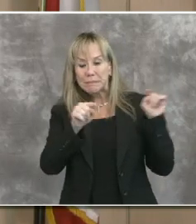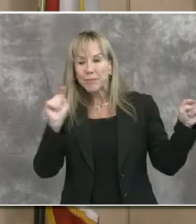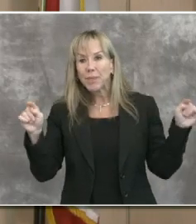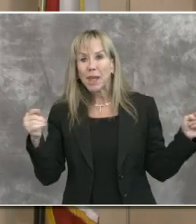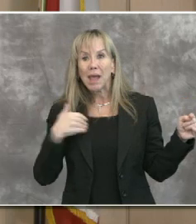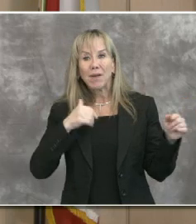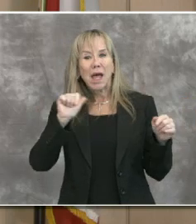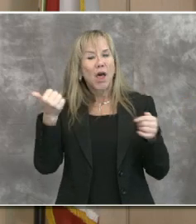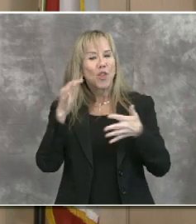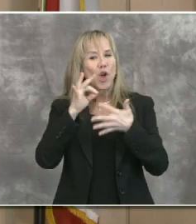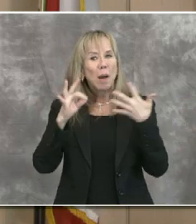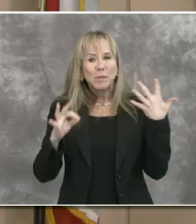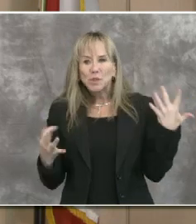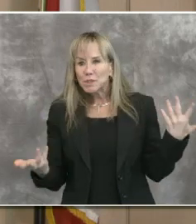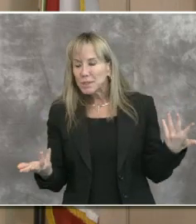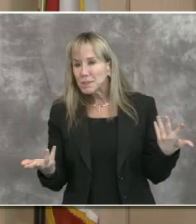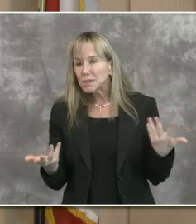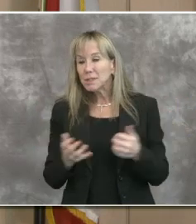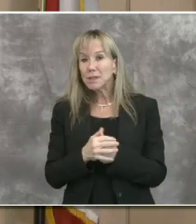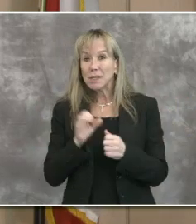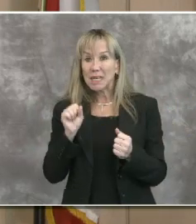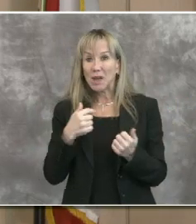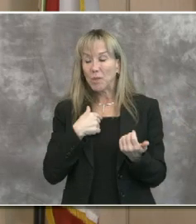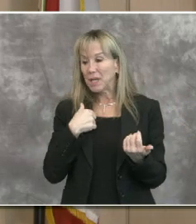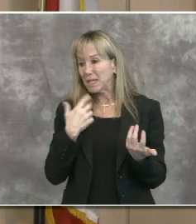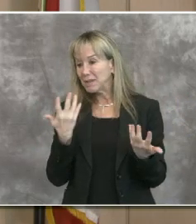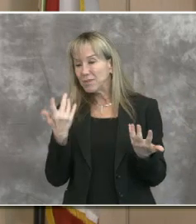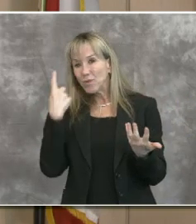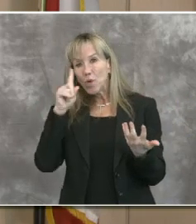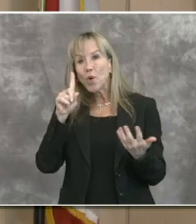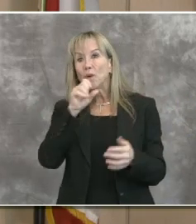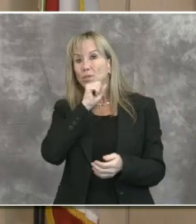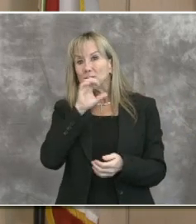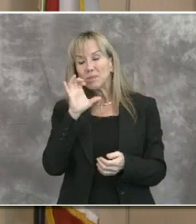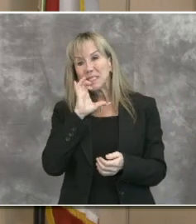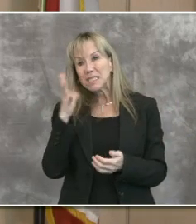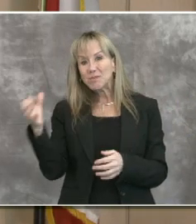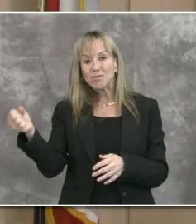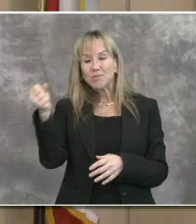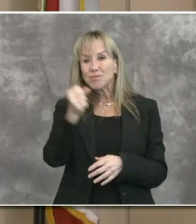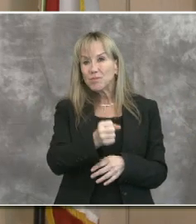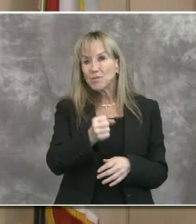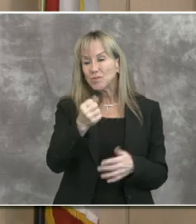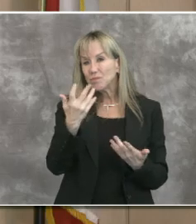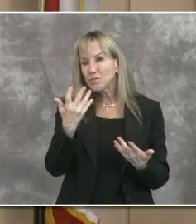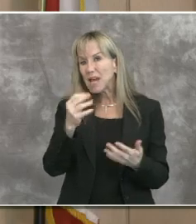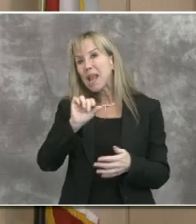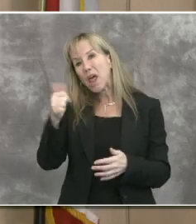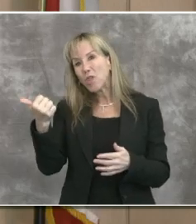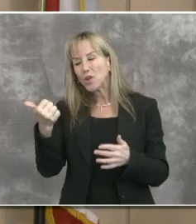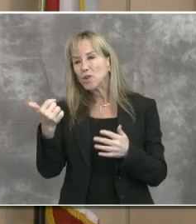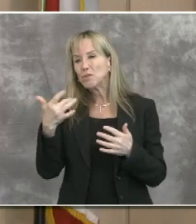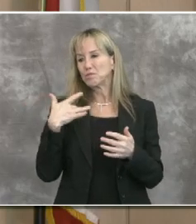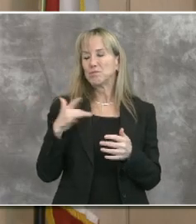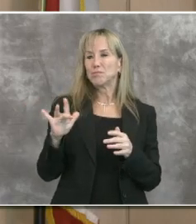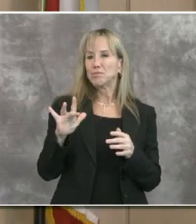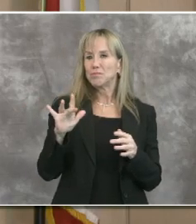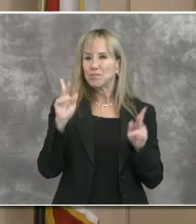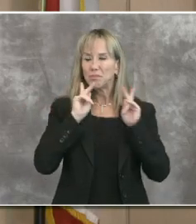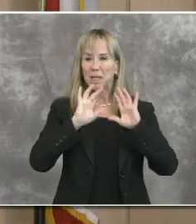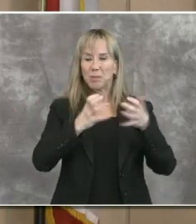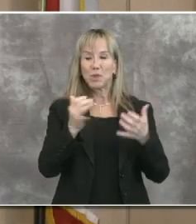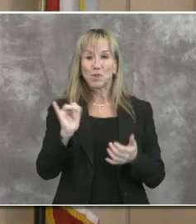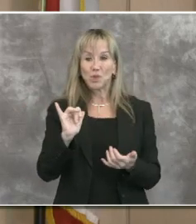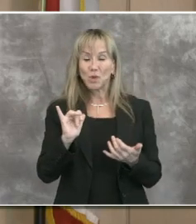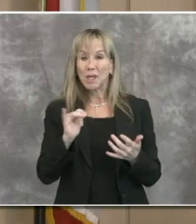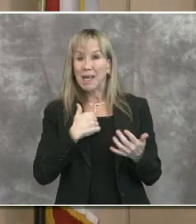other options that we can explore for seniors and other vulnerable populations in San Diego. I don't have